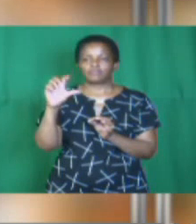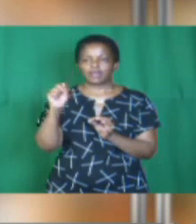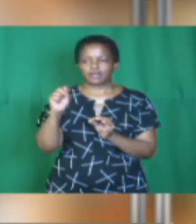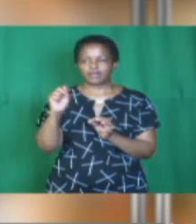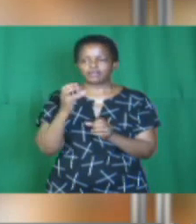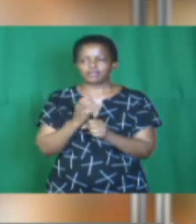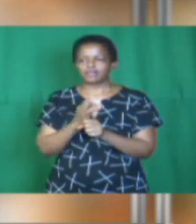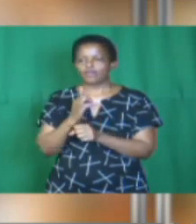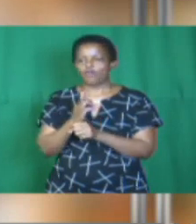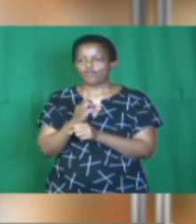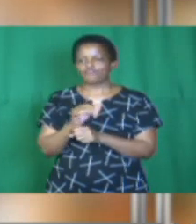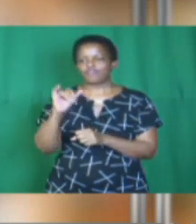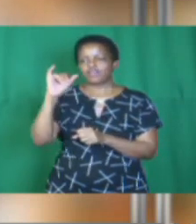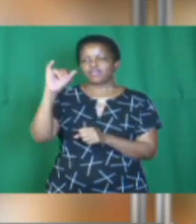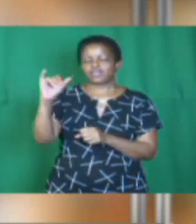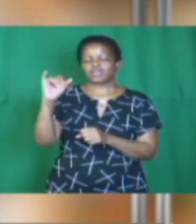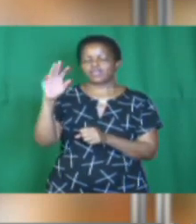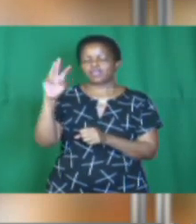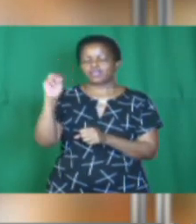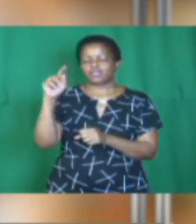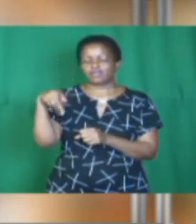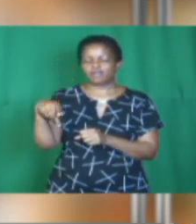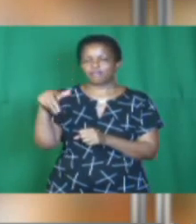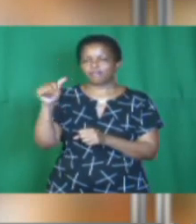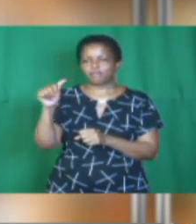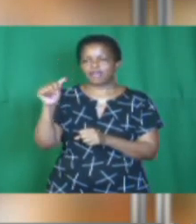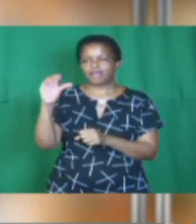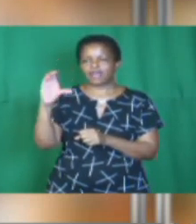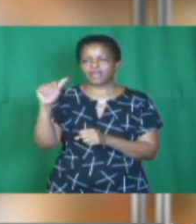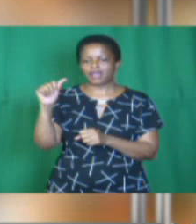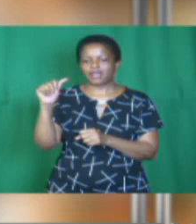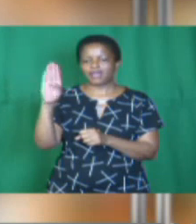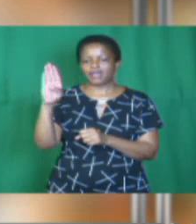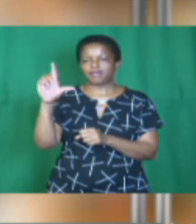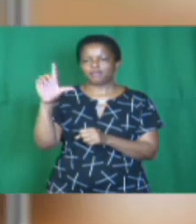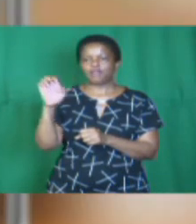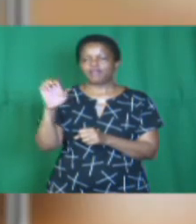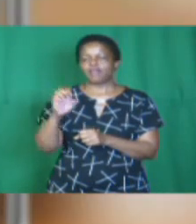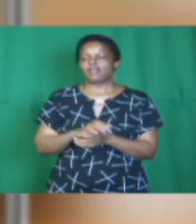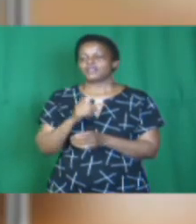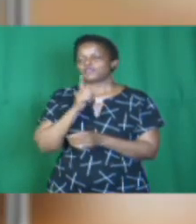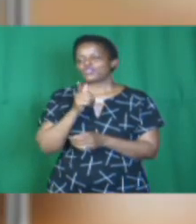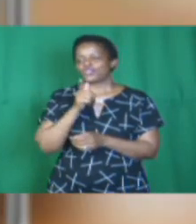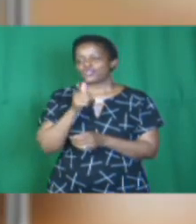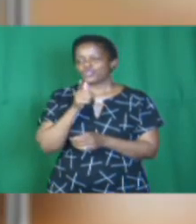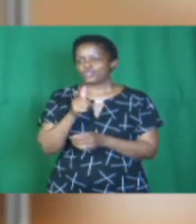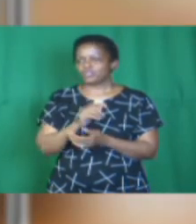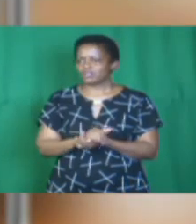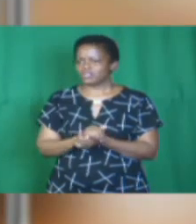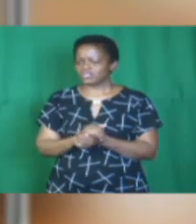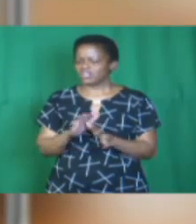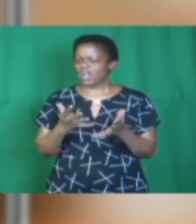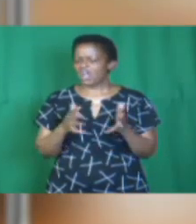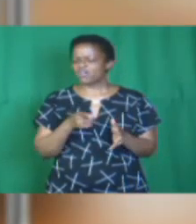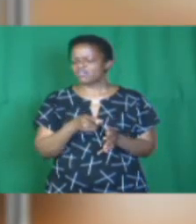golden polished pearls of impeccable speech. How is that? It's a good description. It's a good description. The